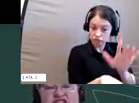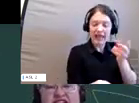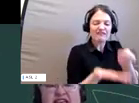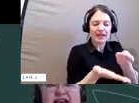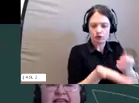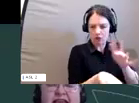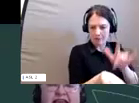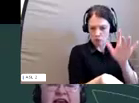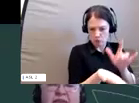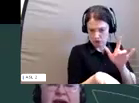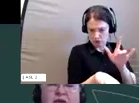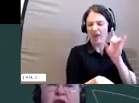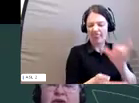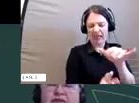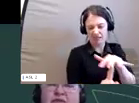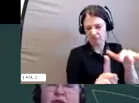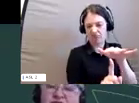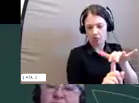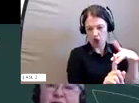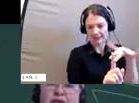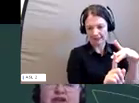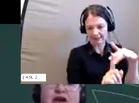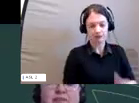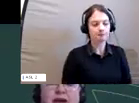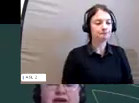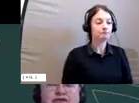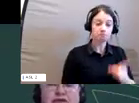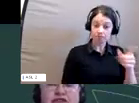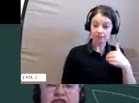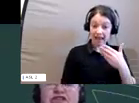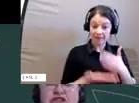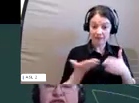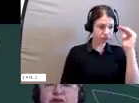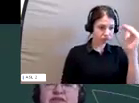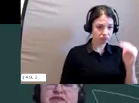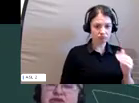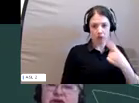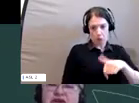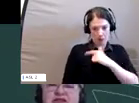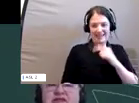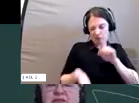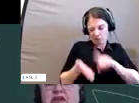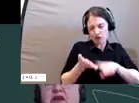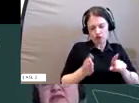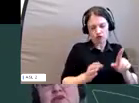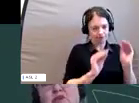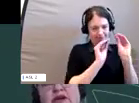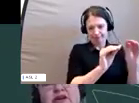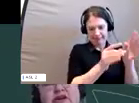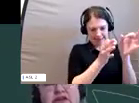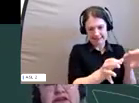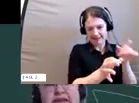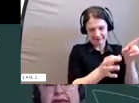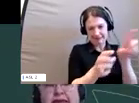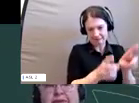I've got our definition here again about what we've come up with for the definition of coercive control, and this is something that we're